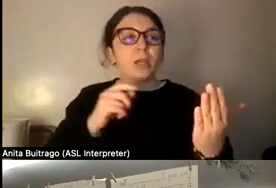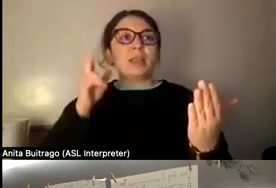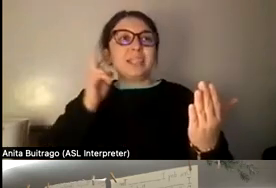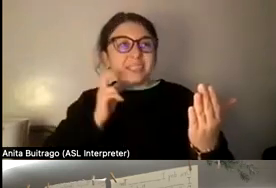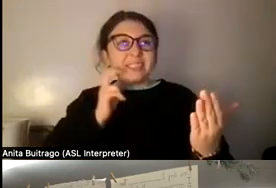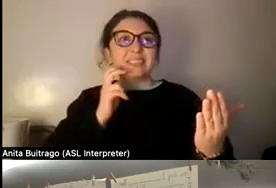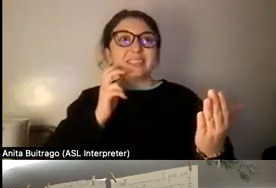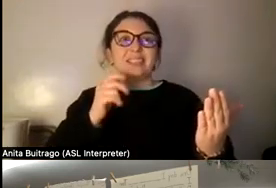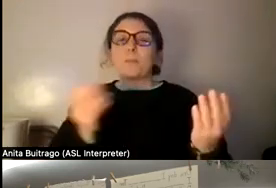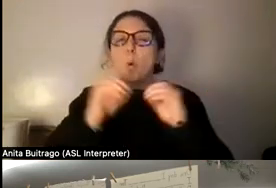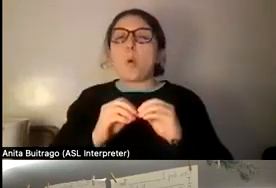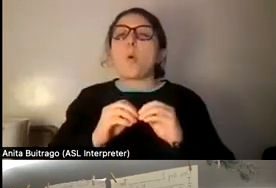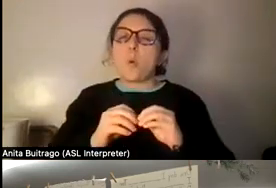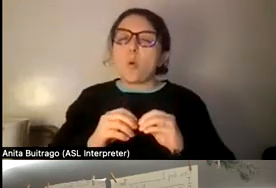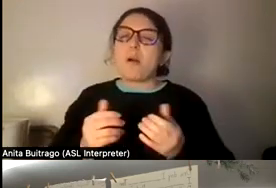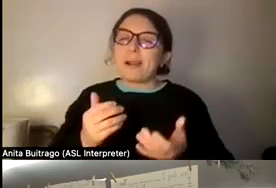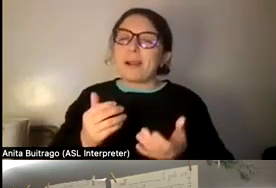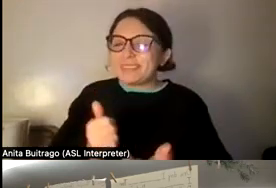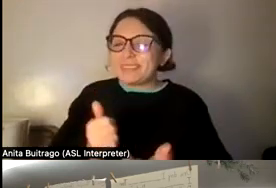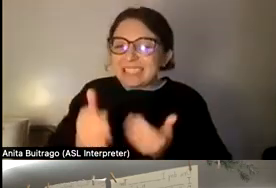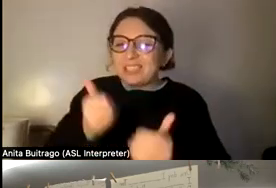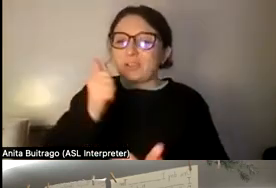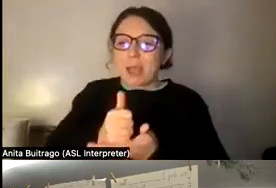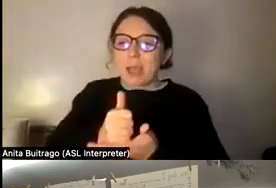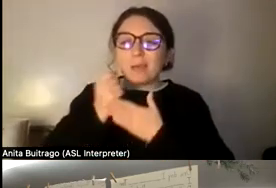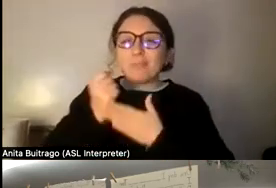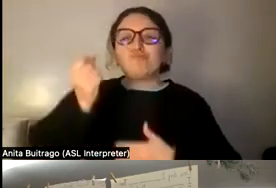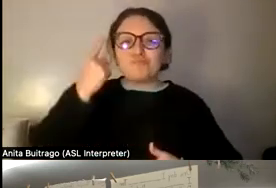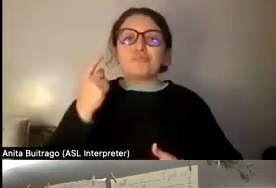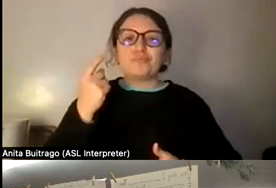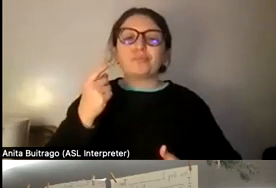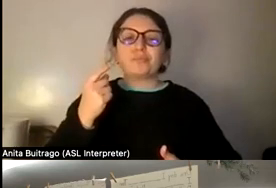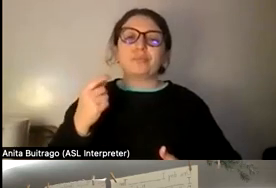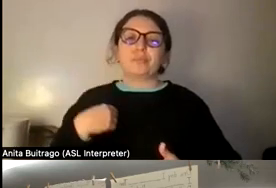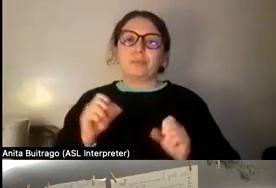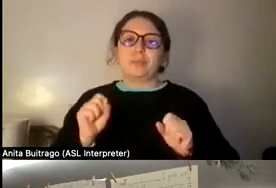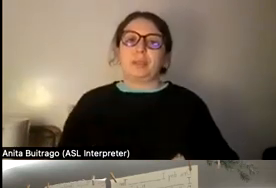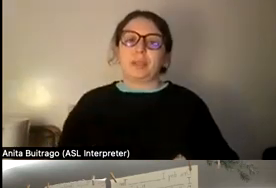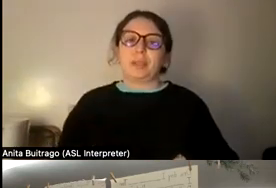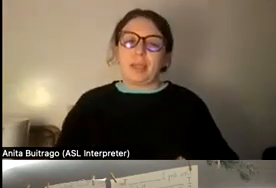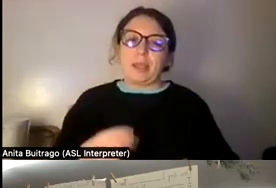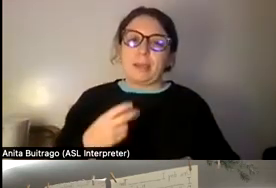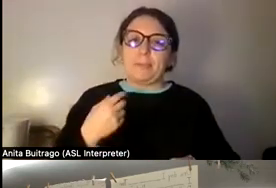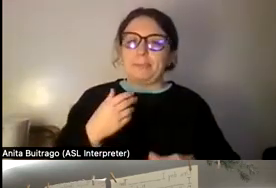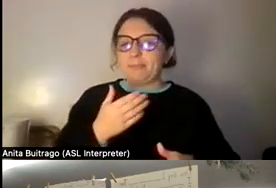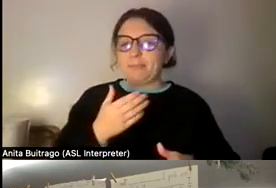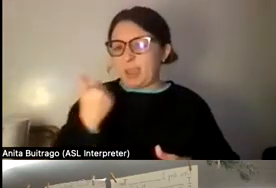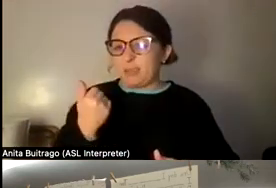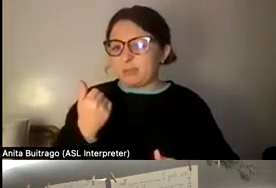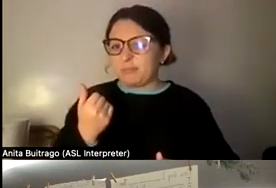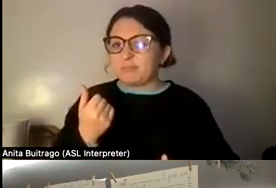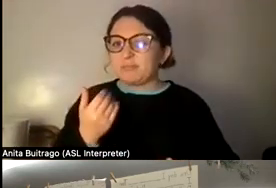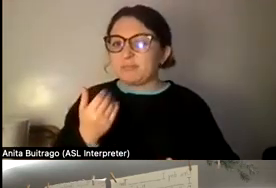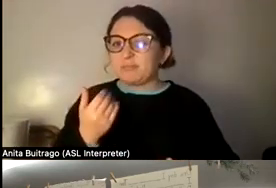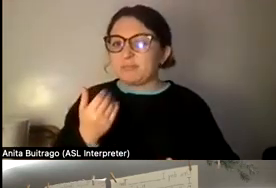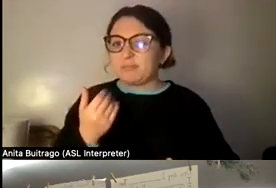more effective for them to gain the skills they need in that, and also get the skills they need to be beginning readers